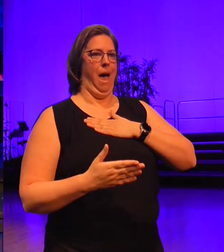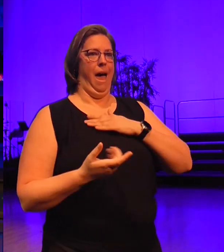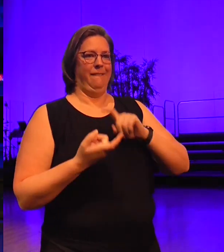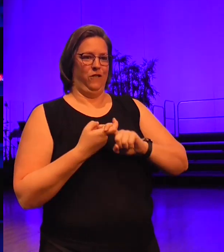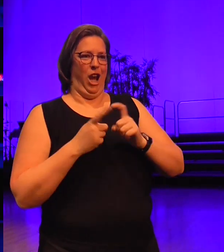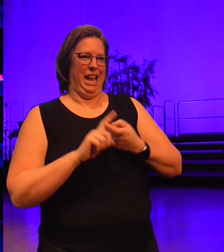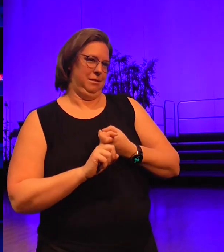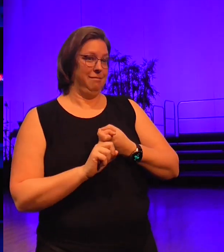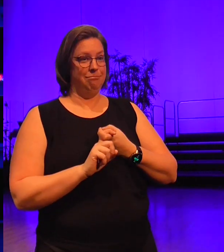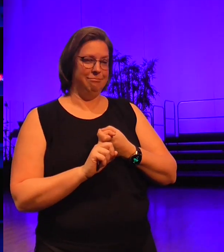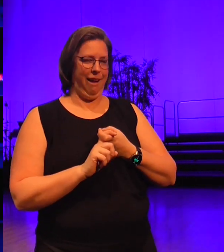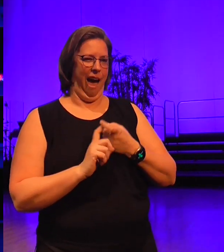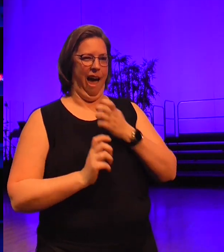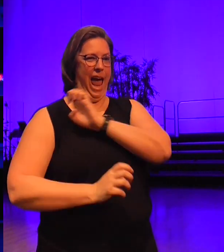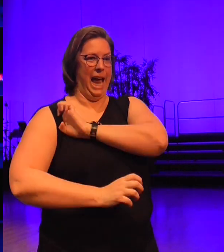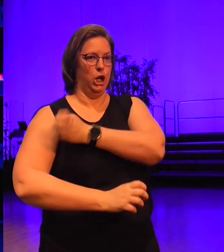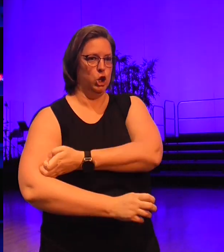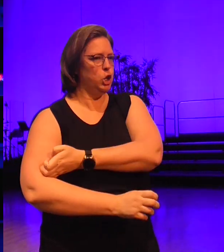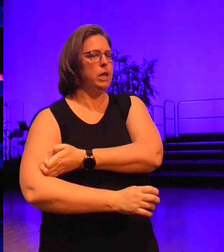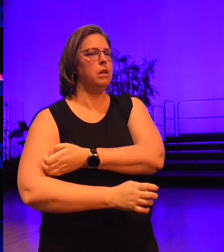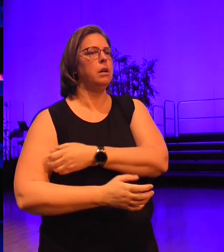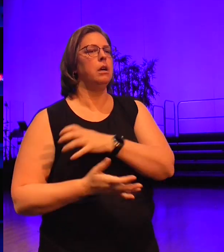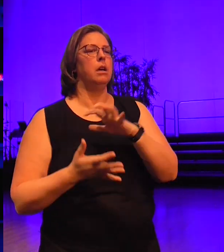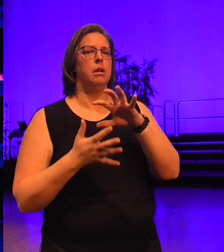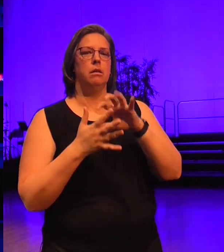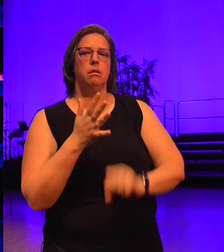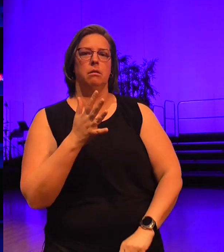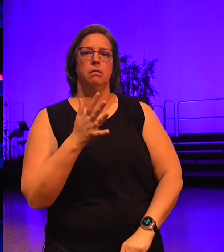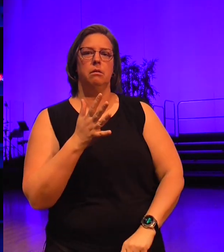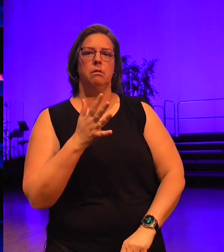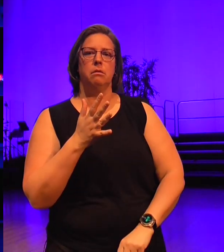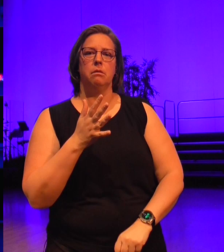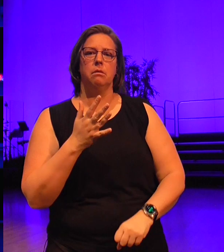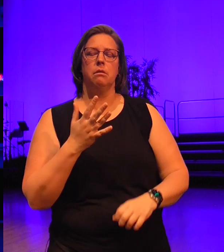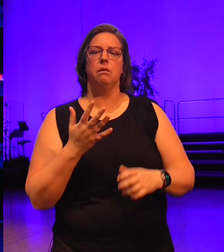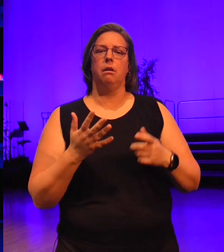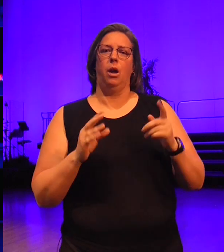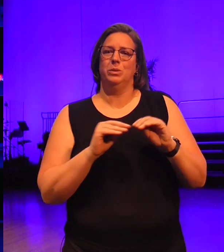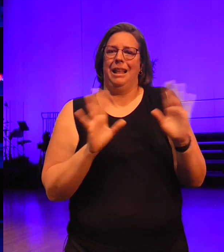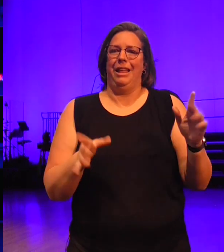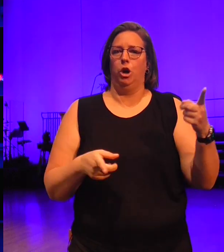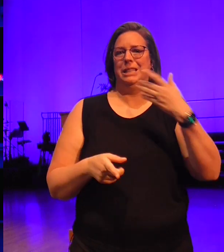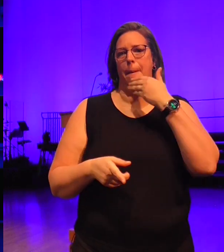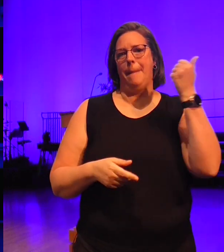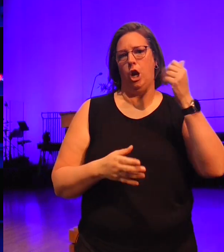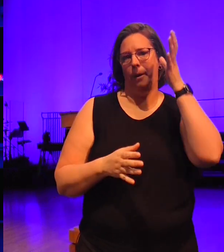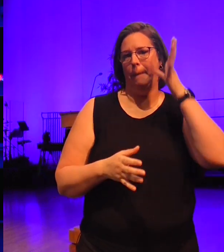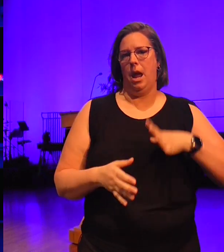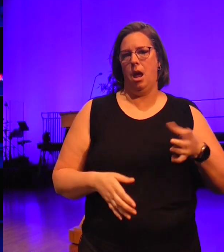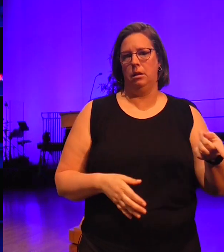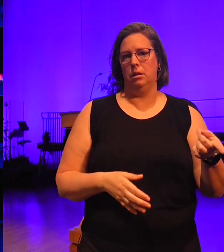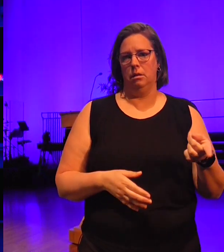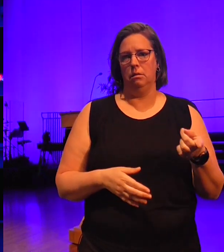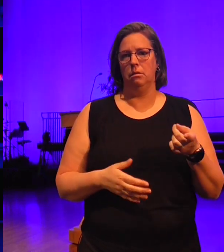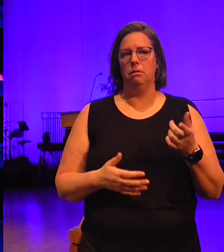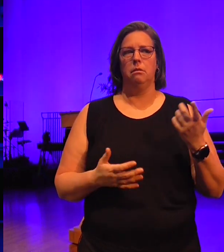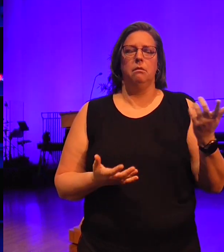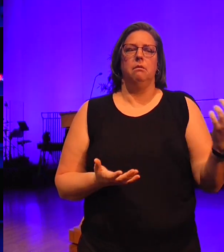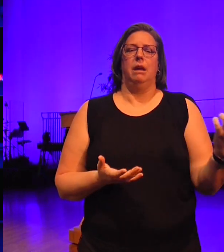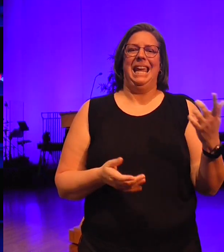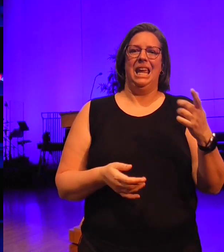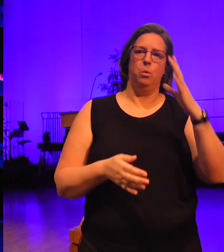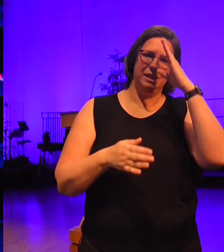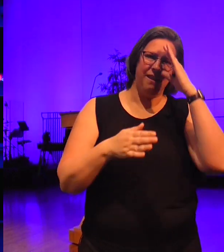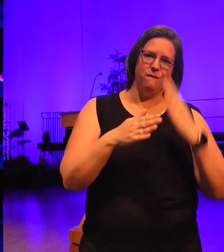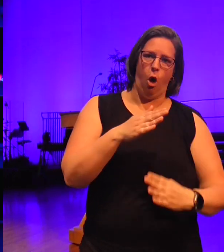that. In that moment, it was clear that he was the better man. And in his vulnerability, it showed and